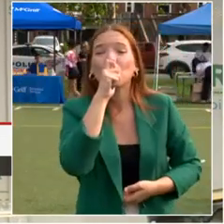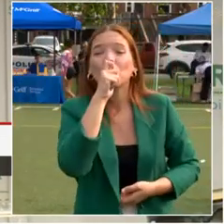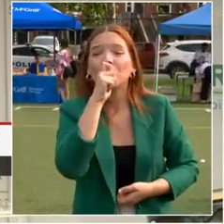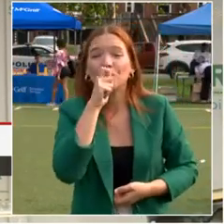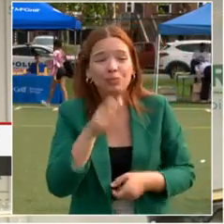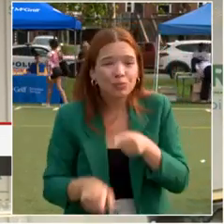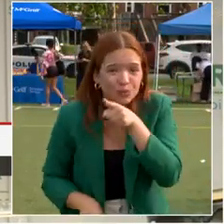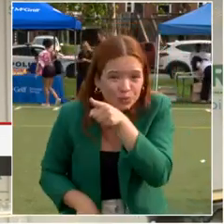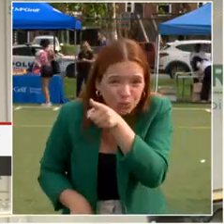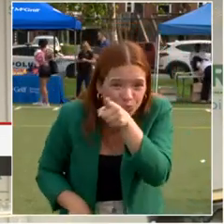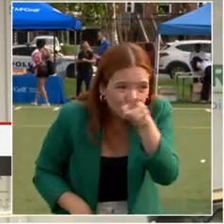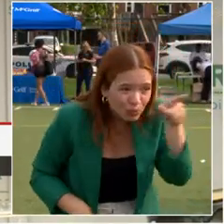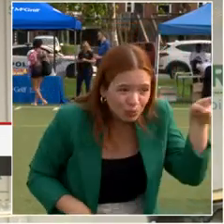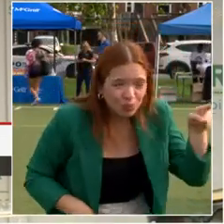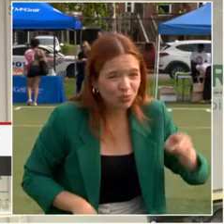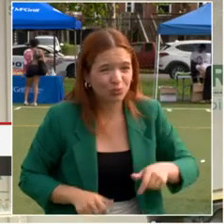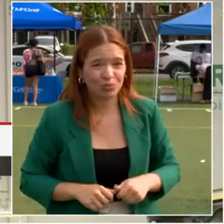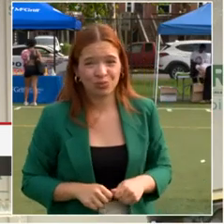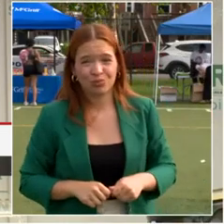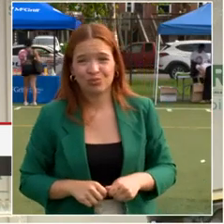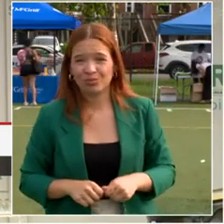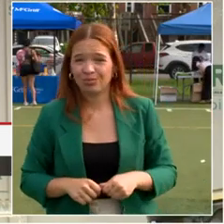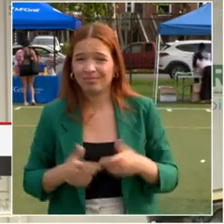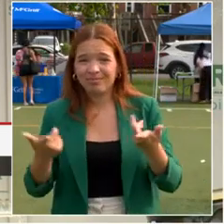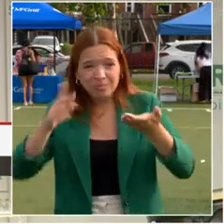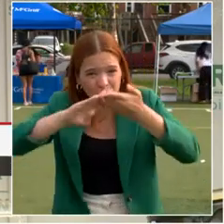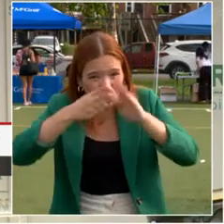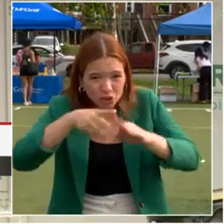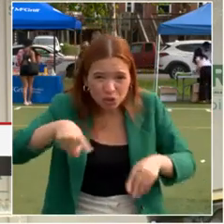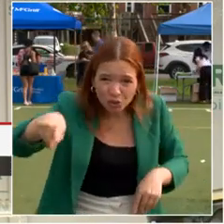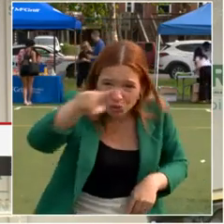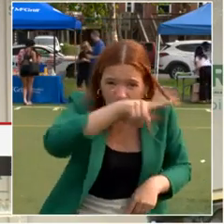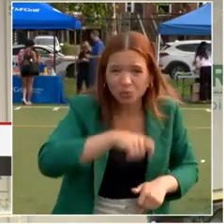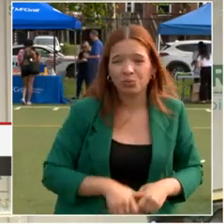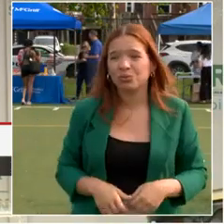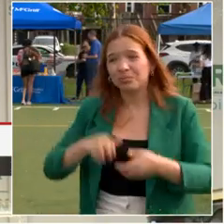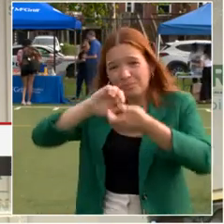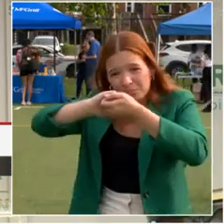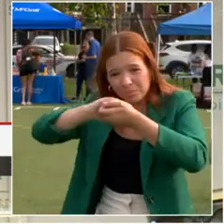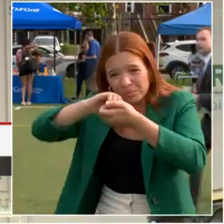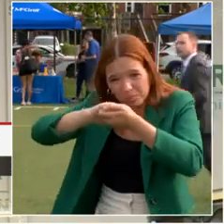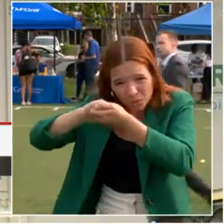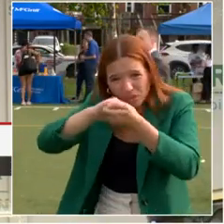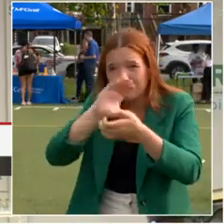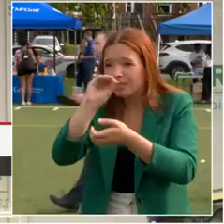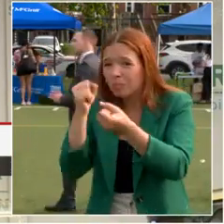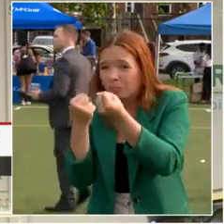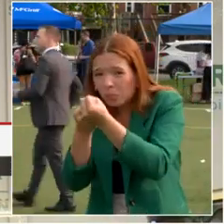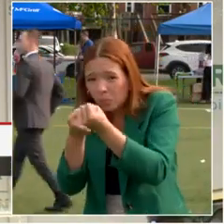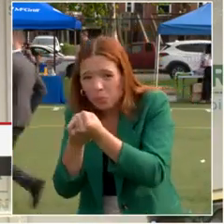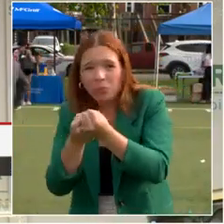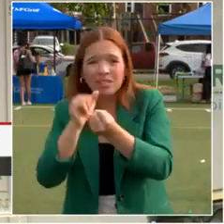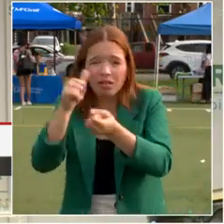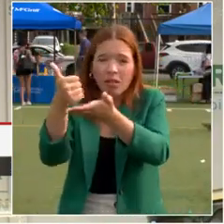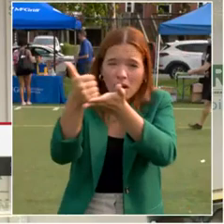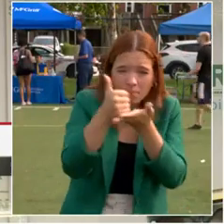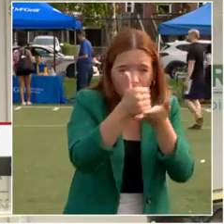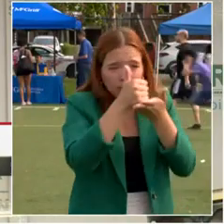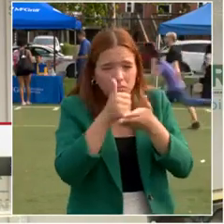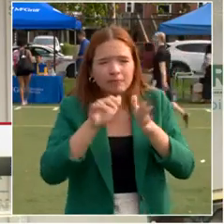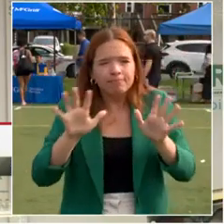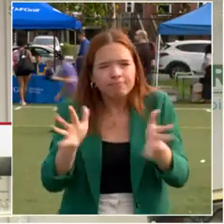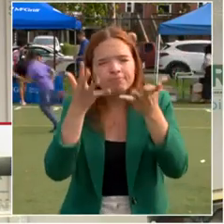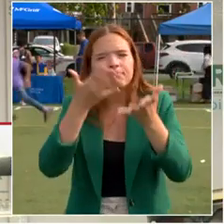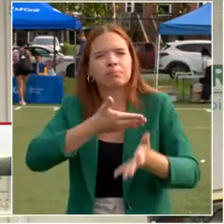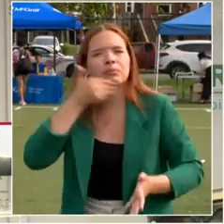us. From reporting crime, bearing witness, providing evidence, including personal surveillance cameras, which